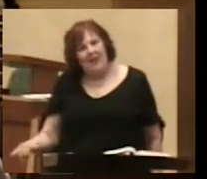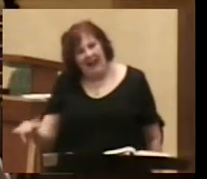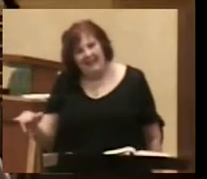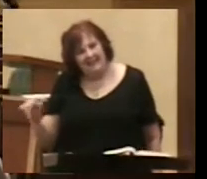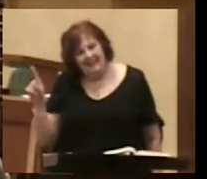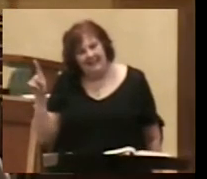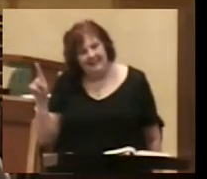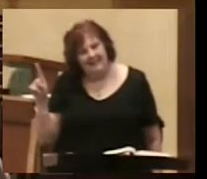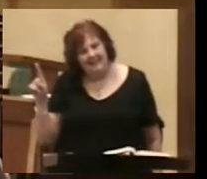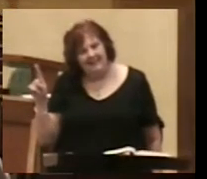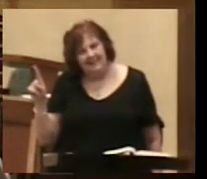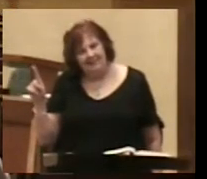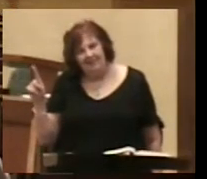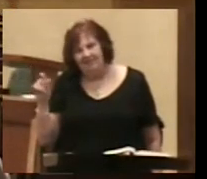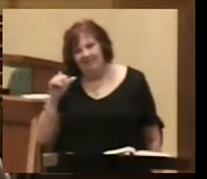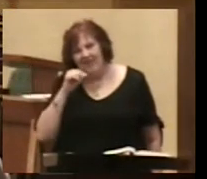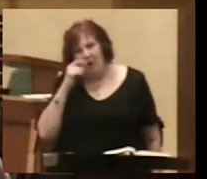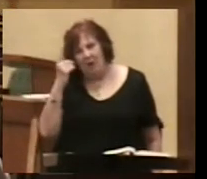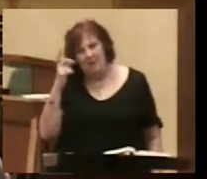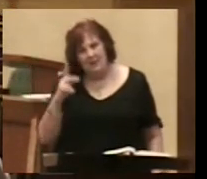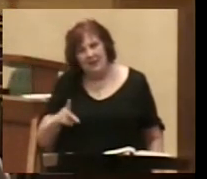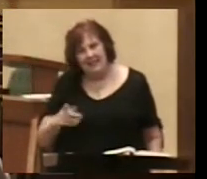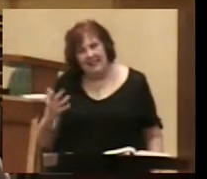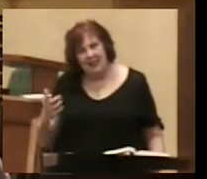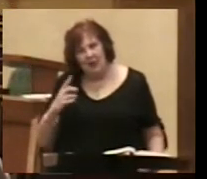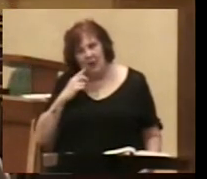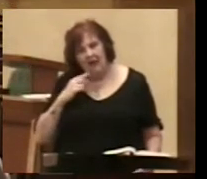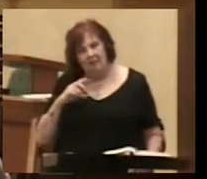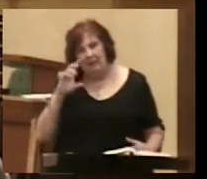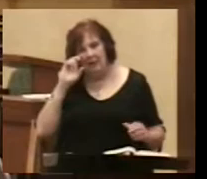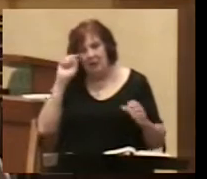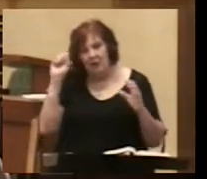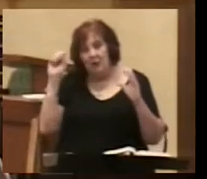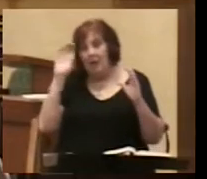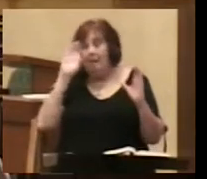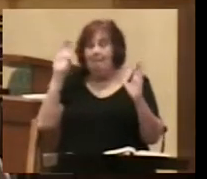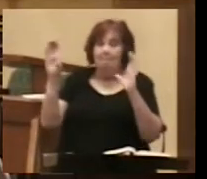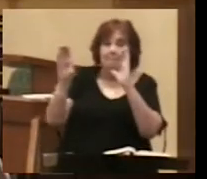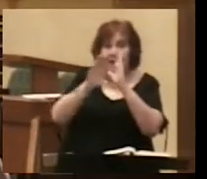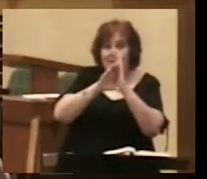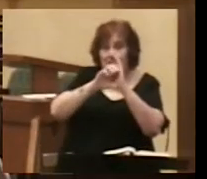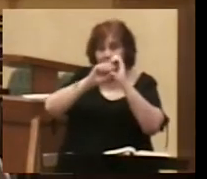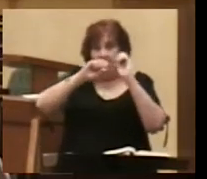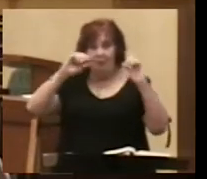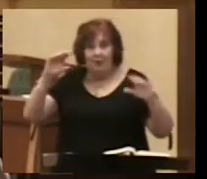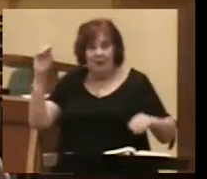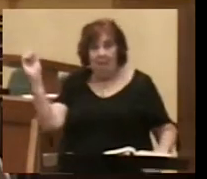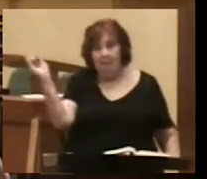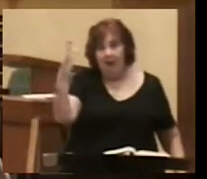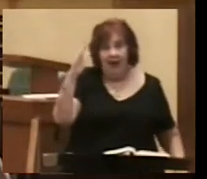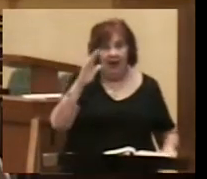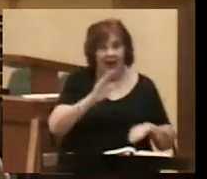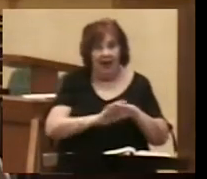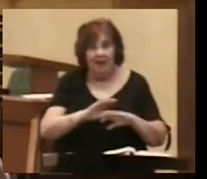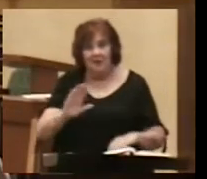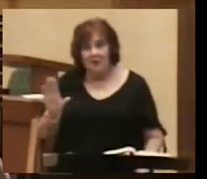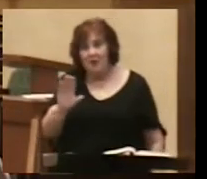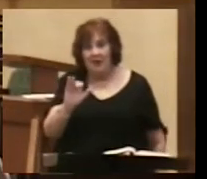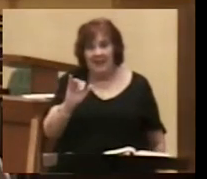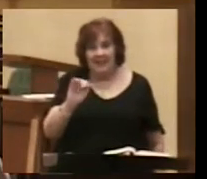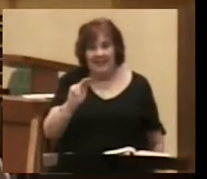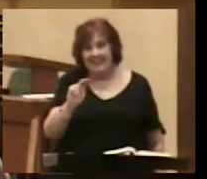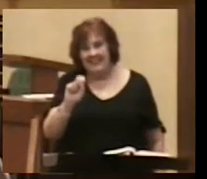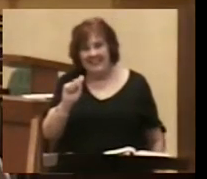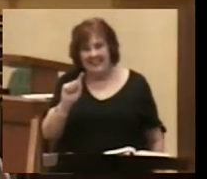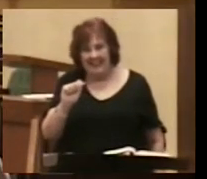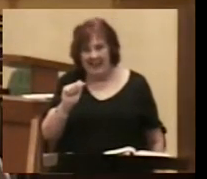And there's not one person here who will be able to take a picture of that homeland and put it on your Instagram account.